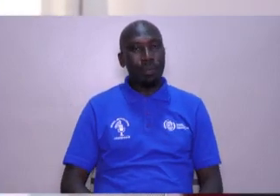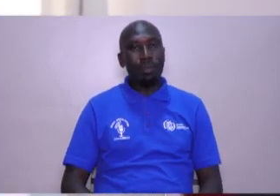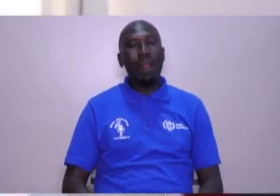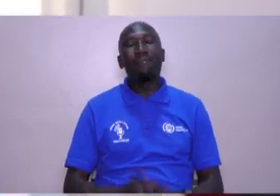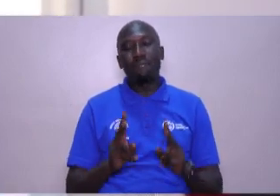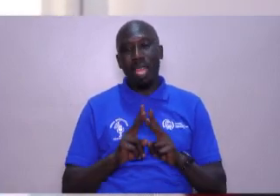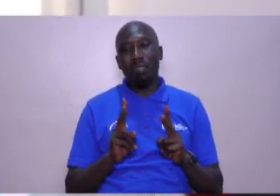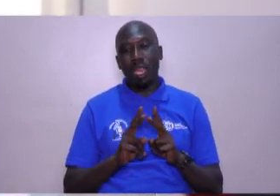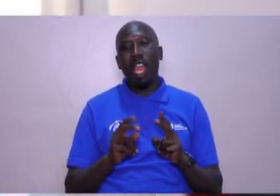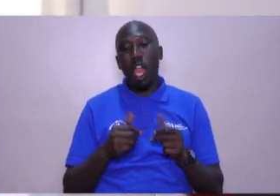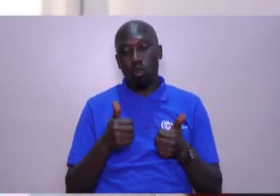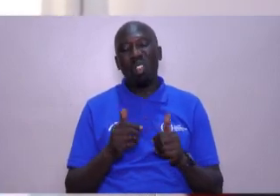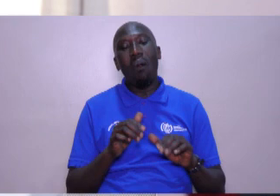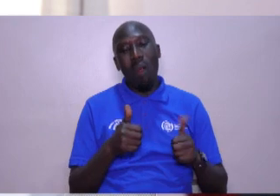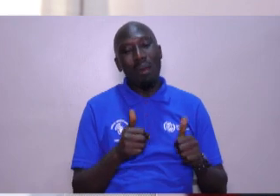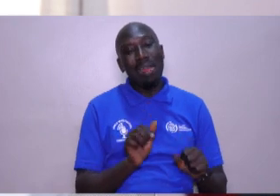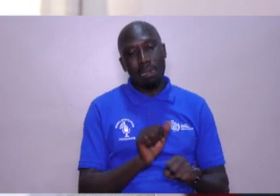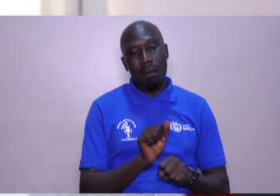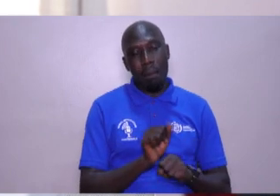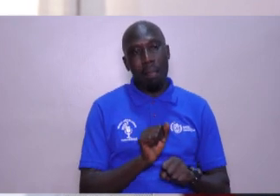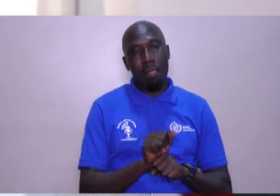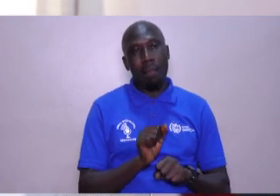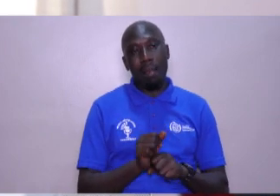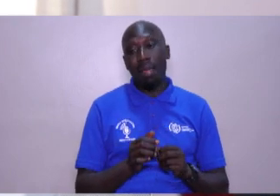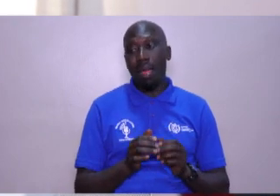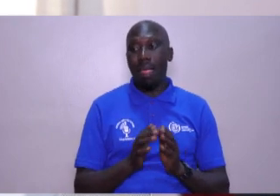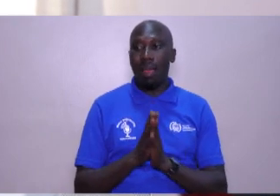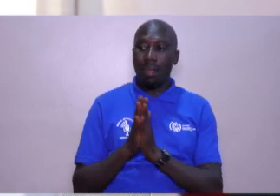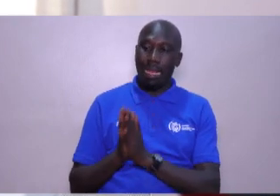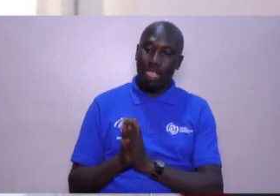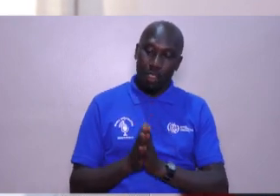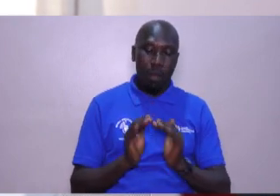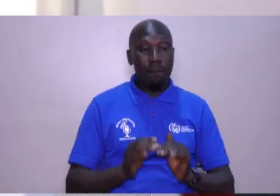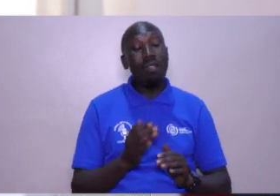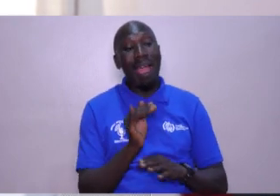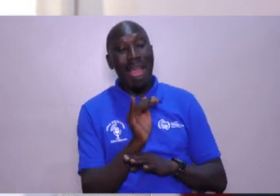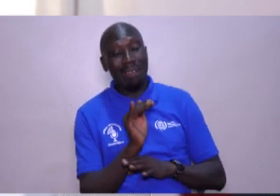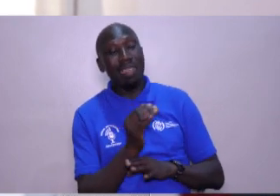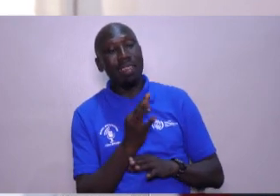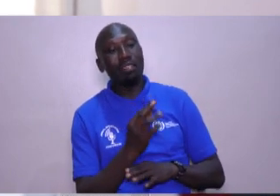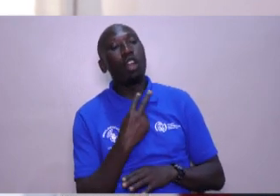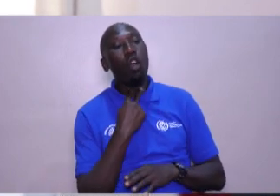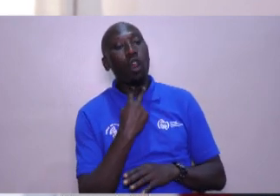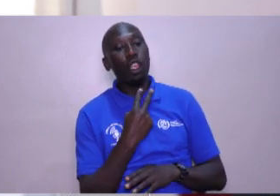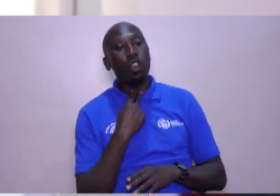Very good, so well done. Thank you. You are asking whether the audio